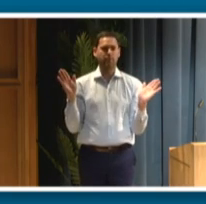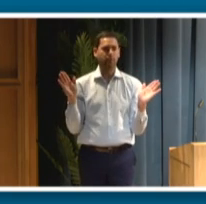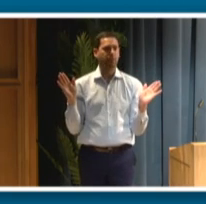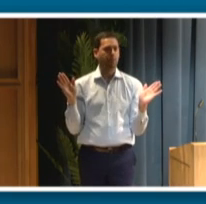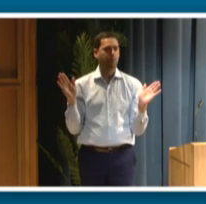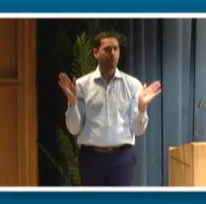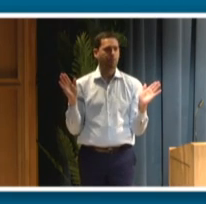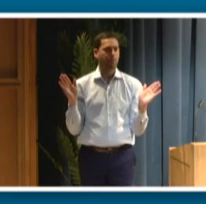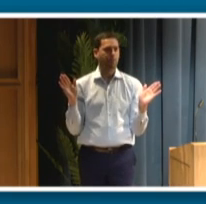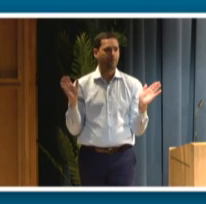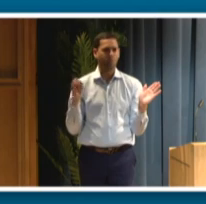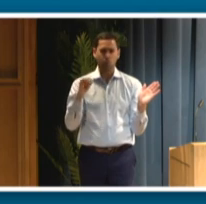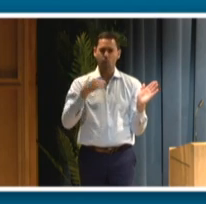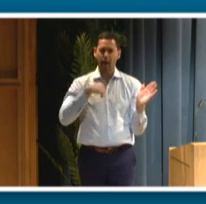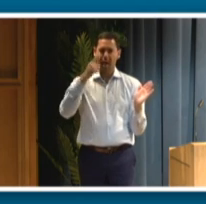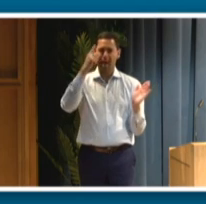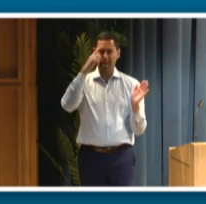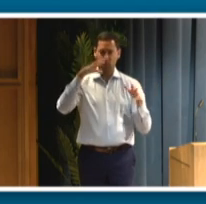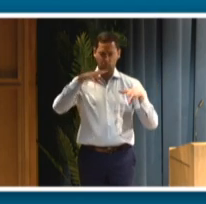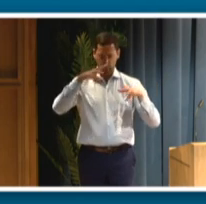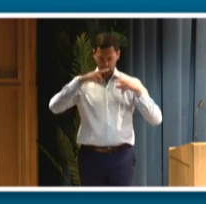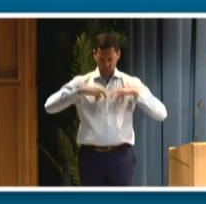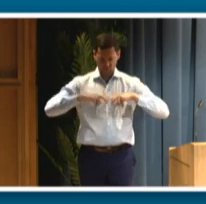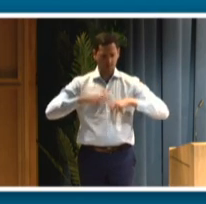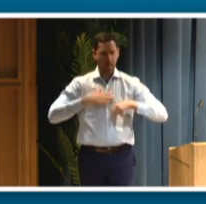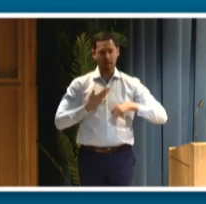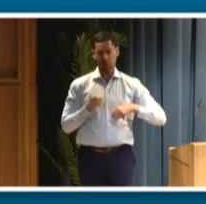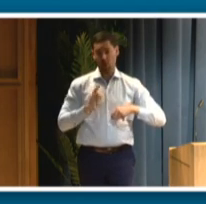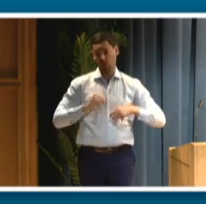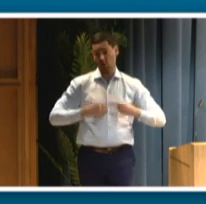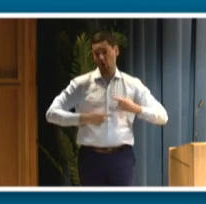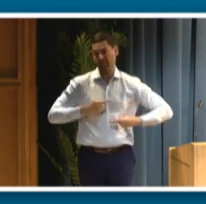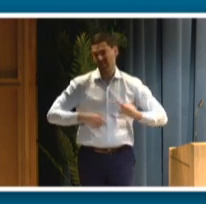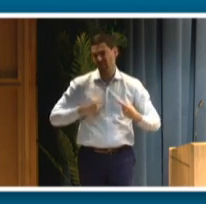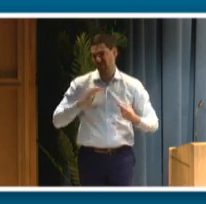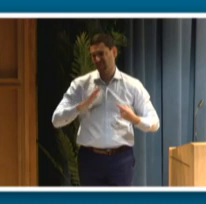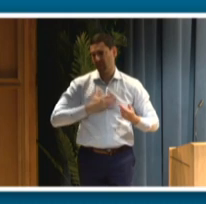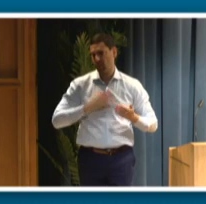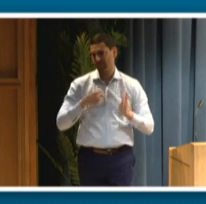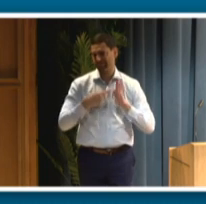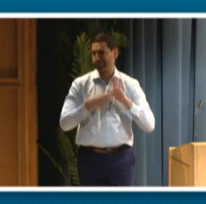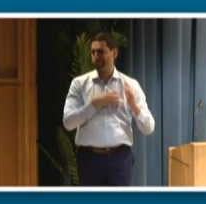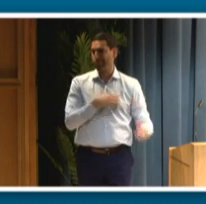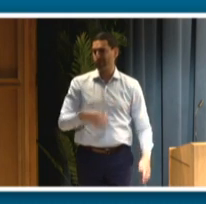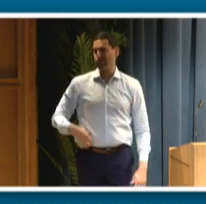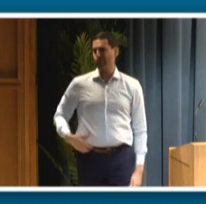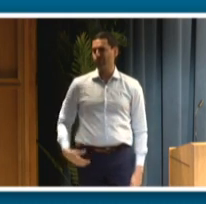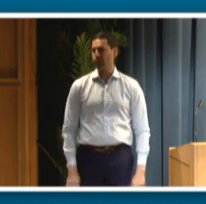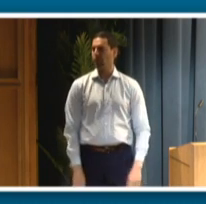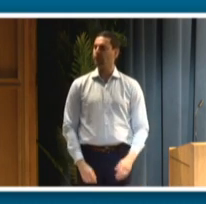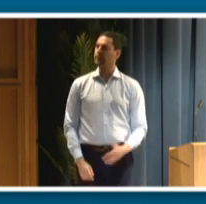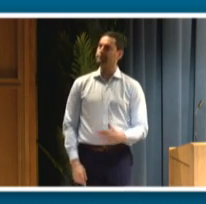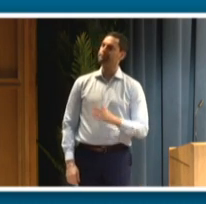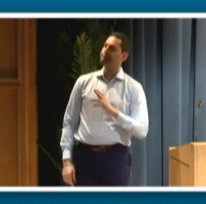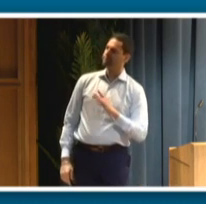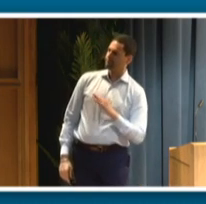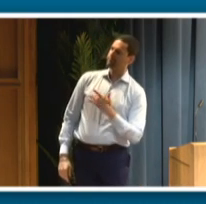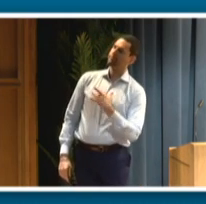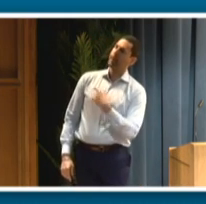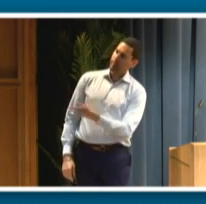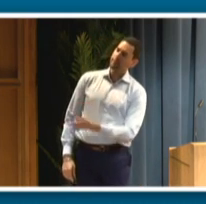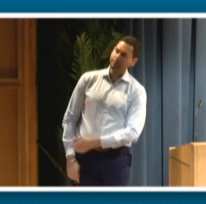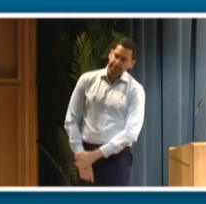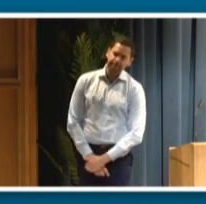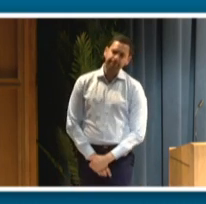arguments, right? And so here I am as a young ambassador out there in the world doing that. That's nice. I really like that. So I think